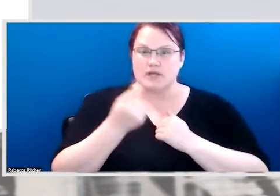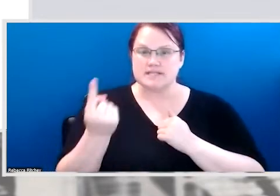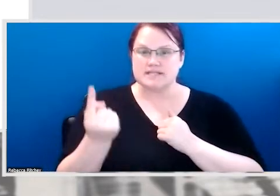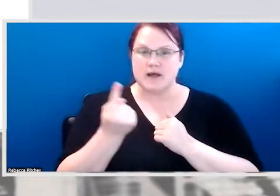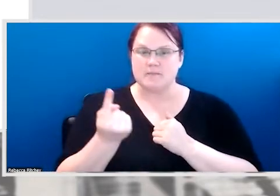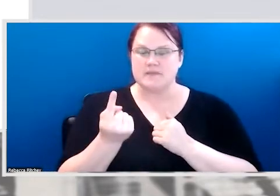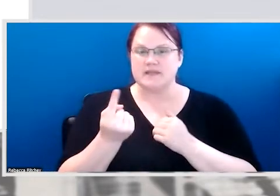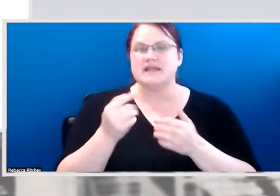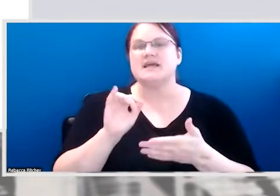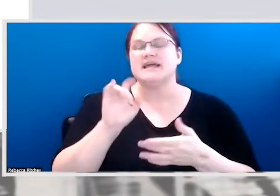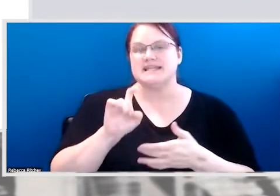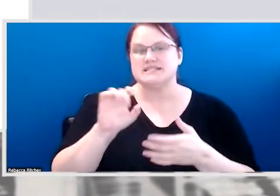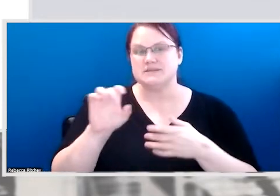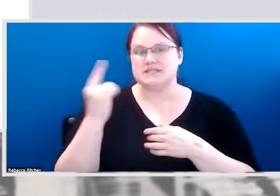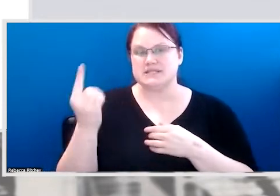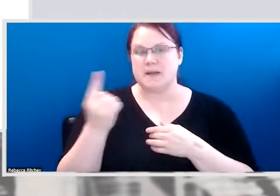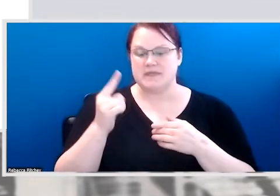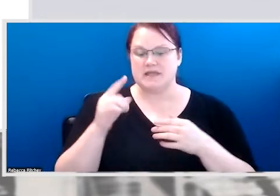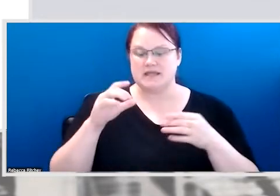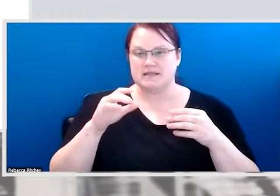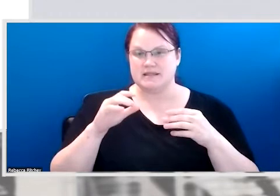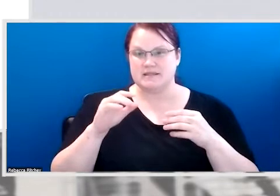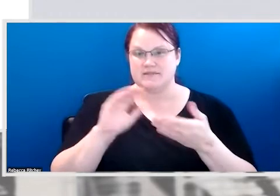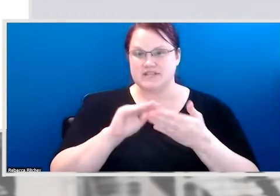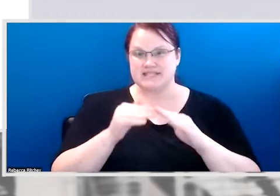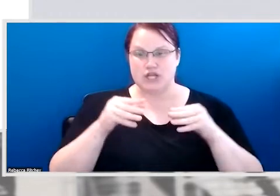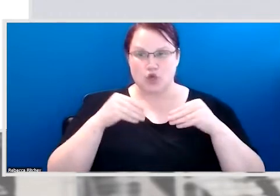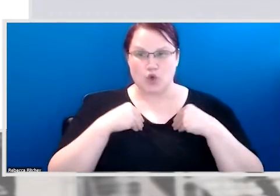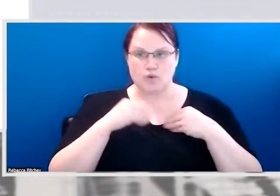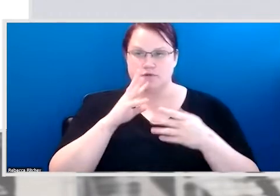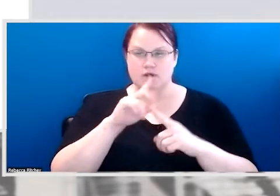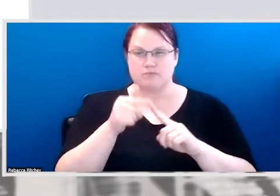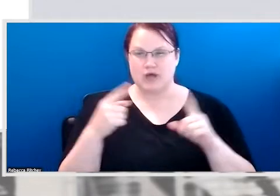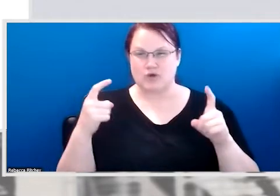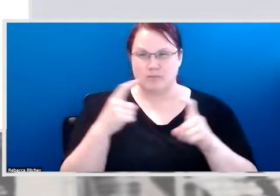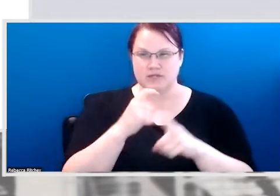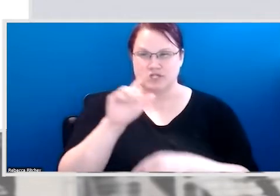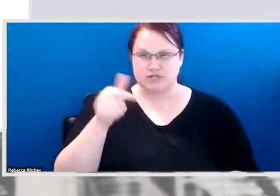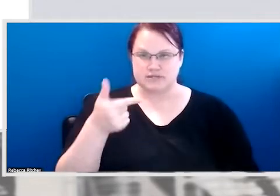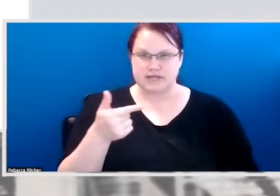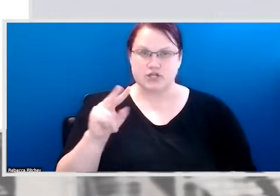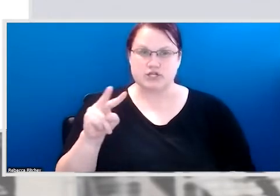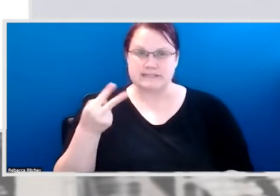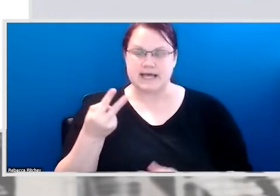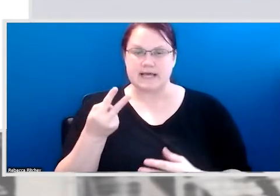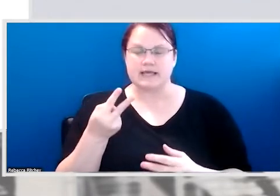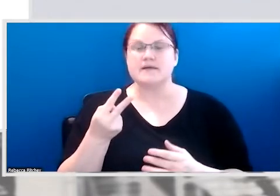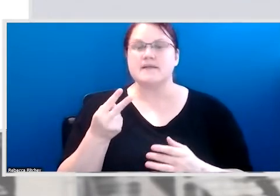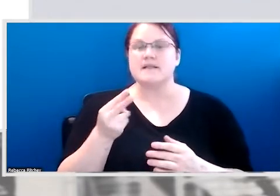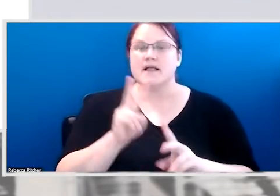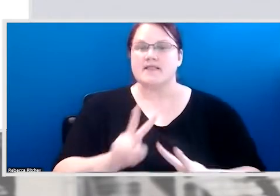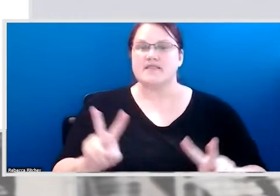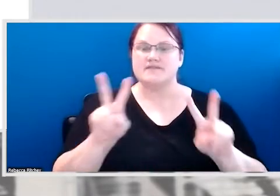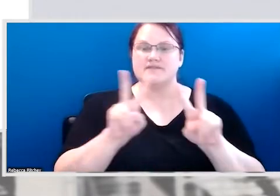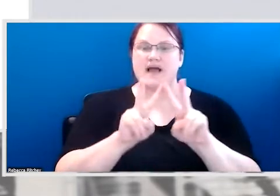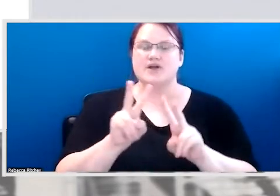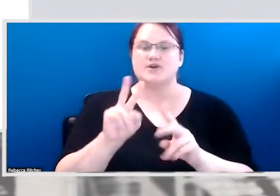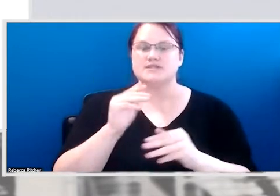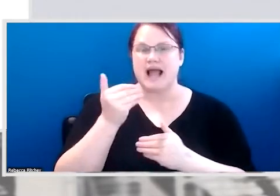that the city owns. We're going to talk about some of the complications there in a little bit too. Second, we want to make sure that the value of the asset's at